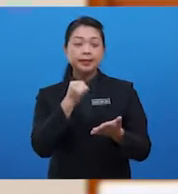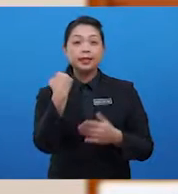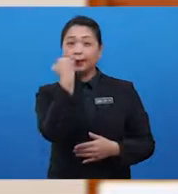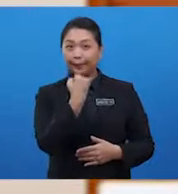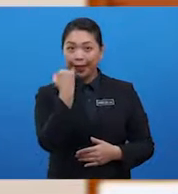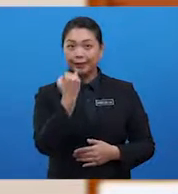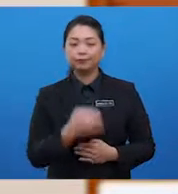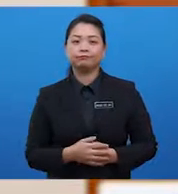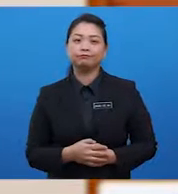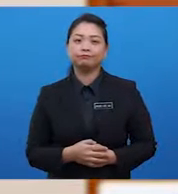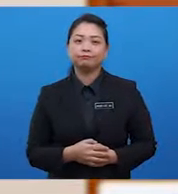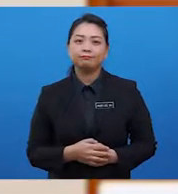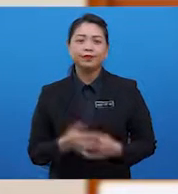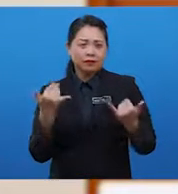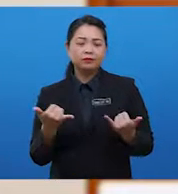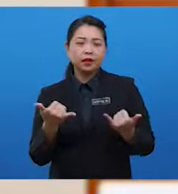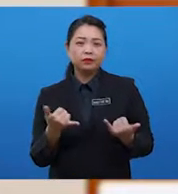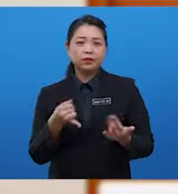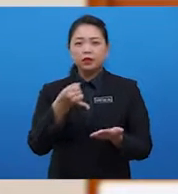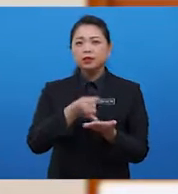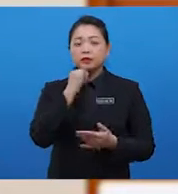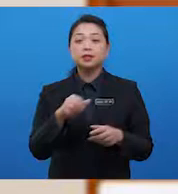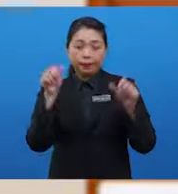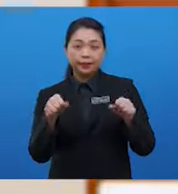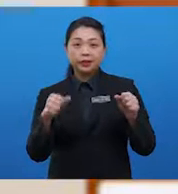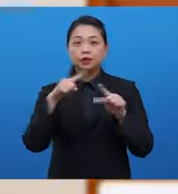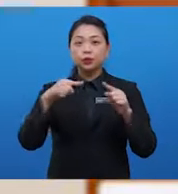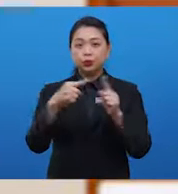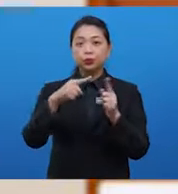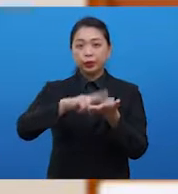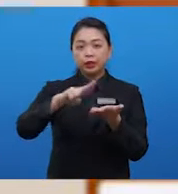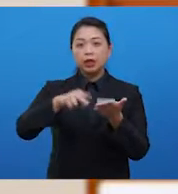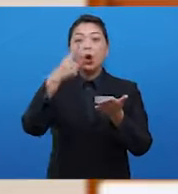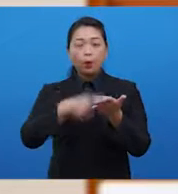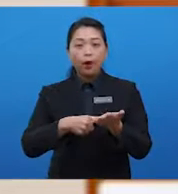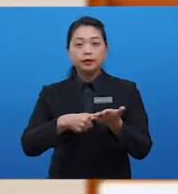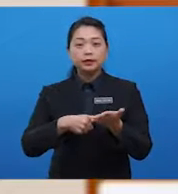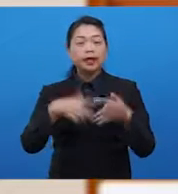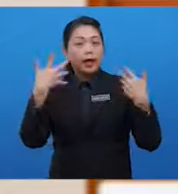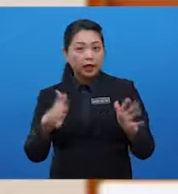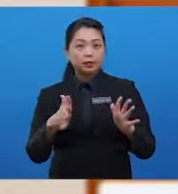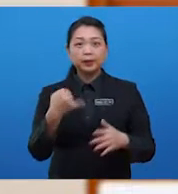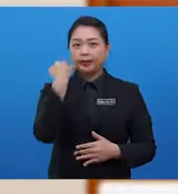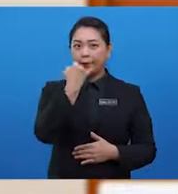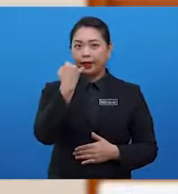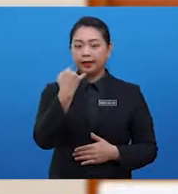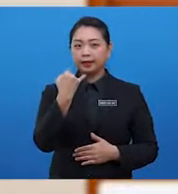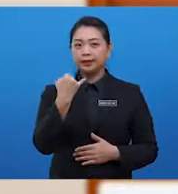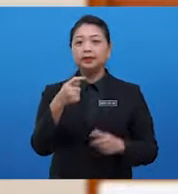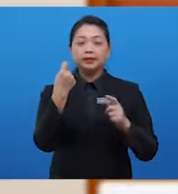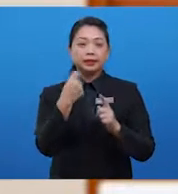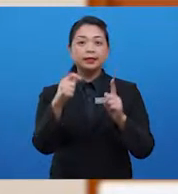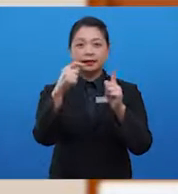implied. Now, it is this ability to read what has been implied that the term